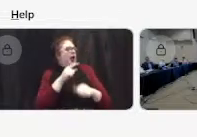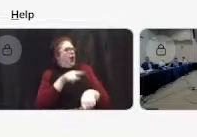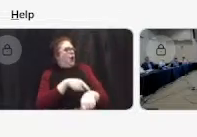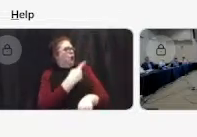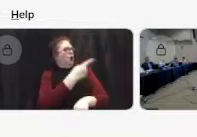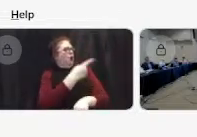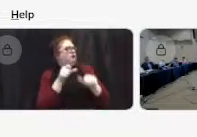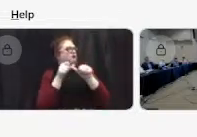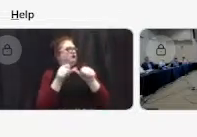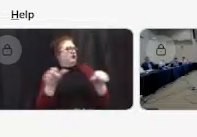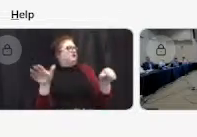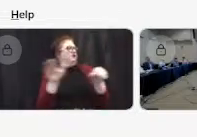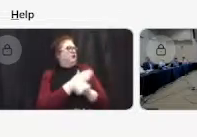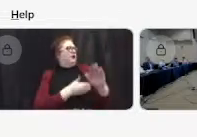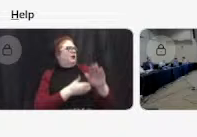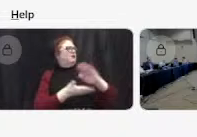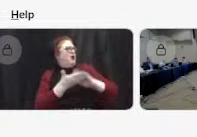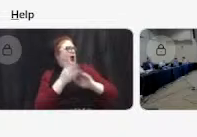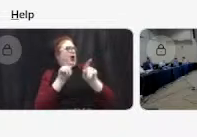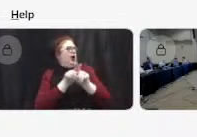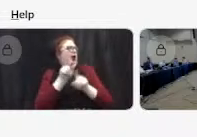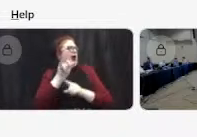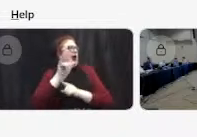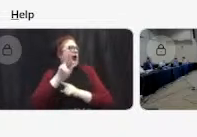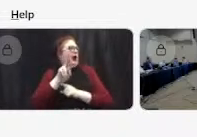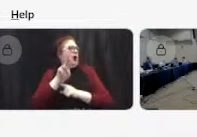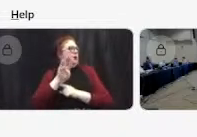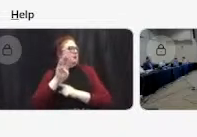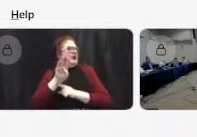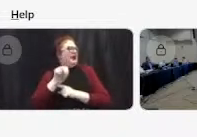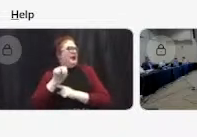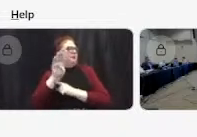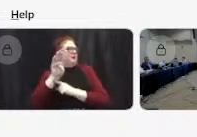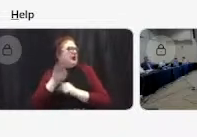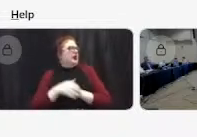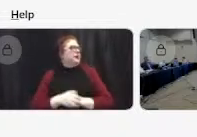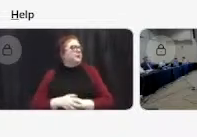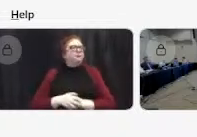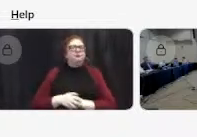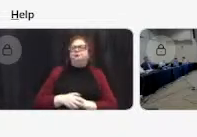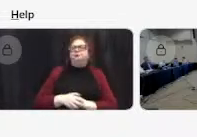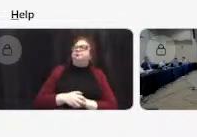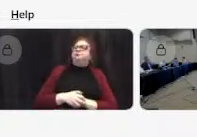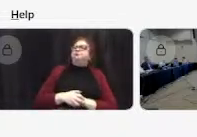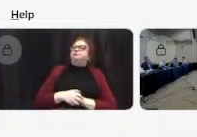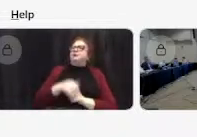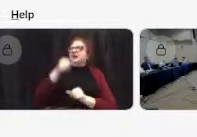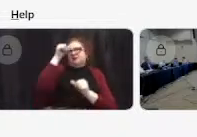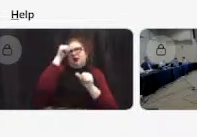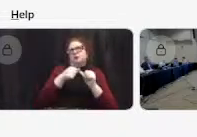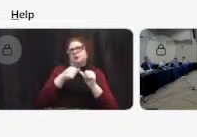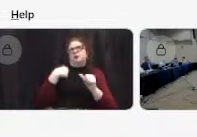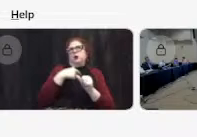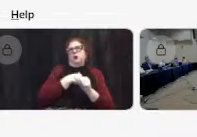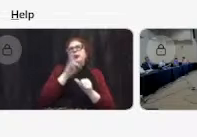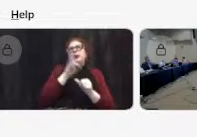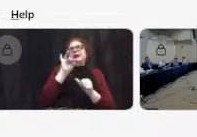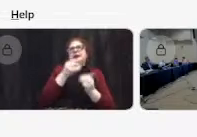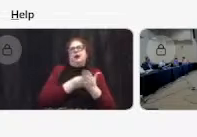as an Airbnb to your knowledge? Yes, sir. If memory serves correct, we closed June